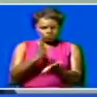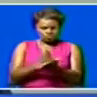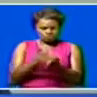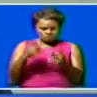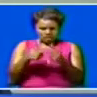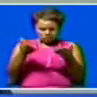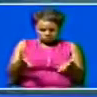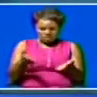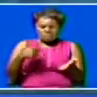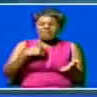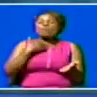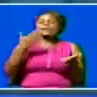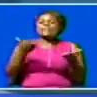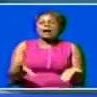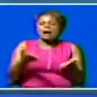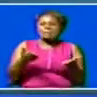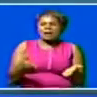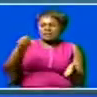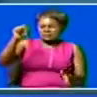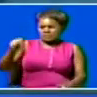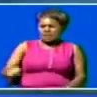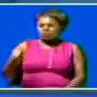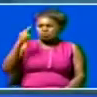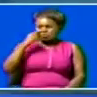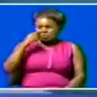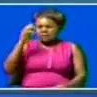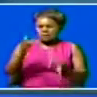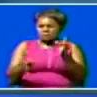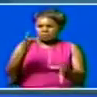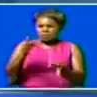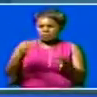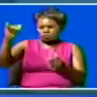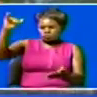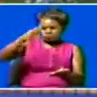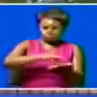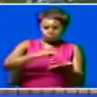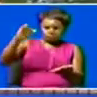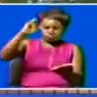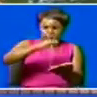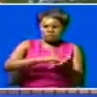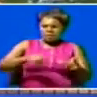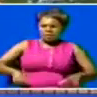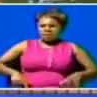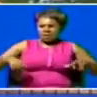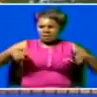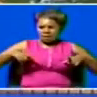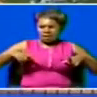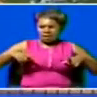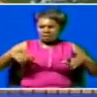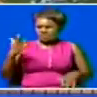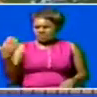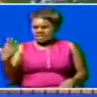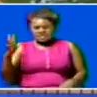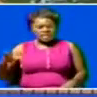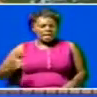today, I would still do it. Considering that South Sudan largely depends on imports, the cost of living and of basic commodities